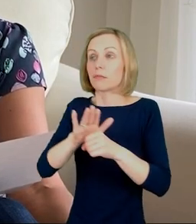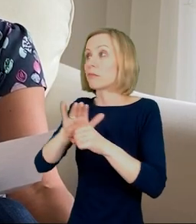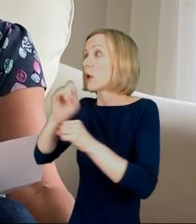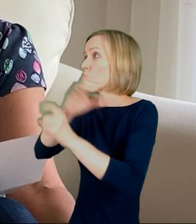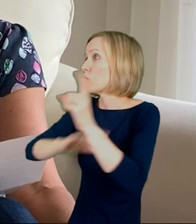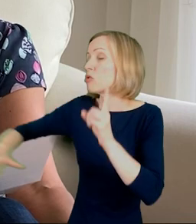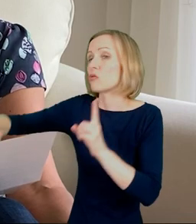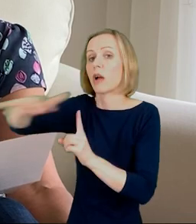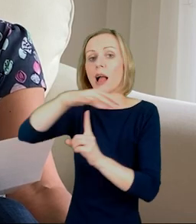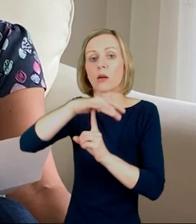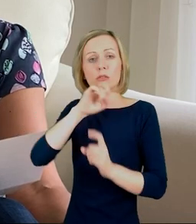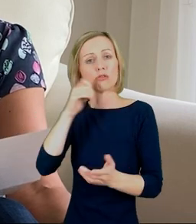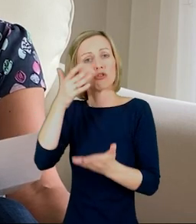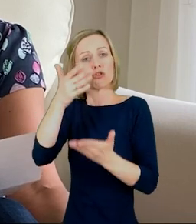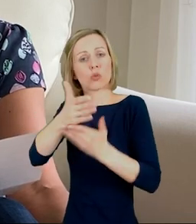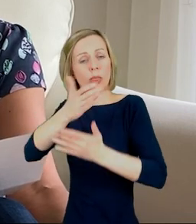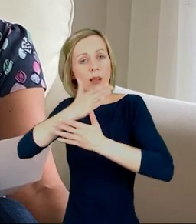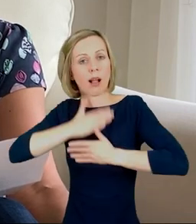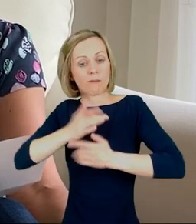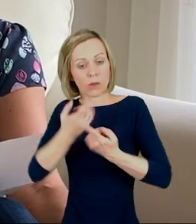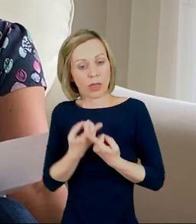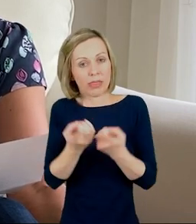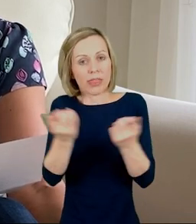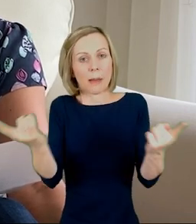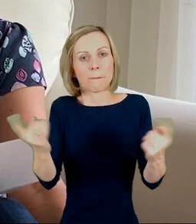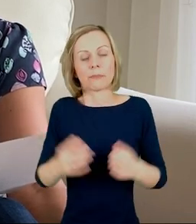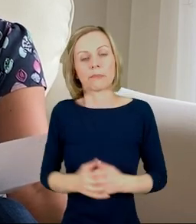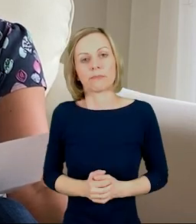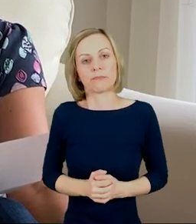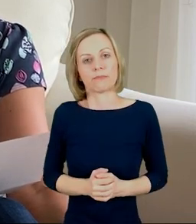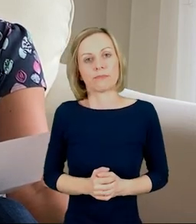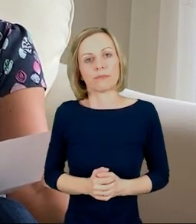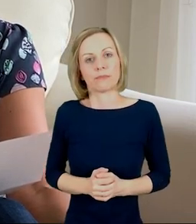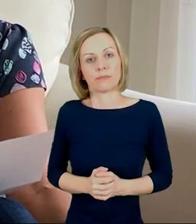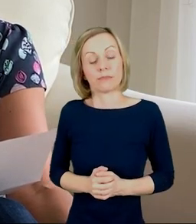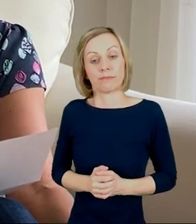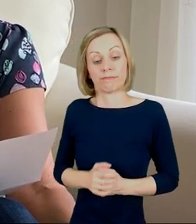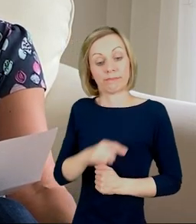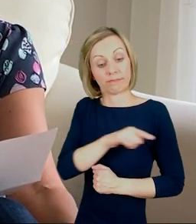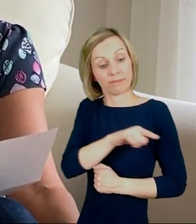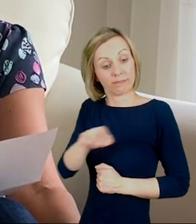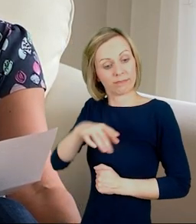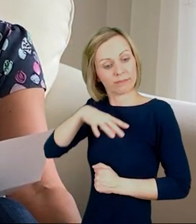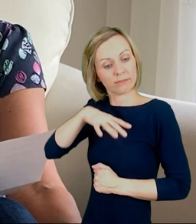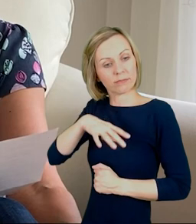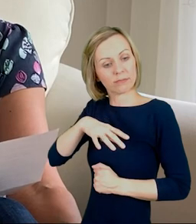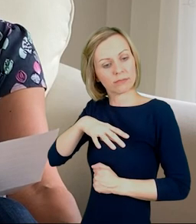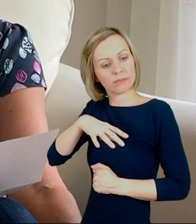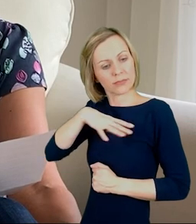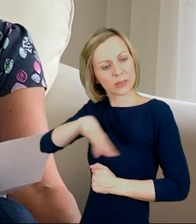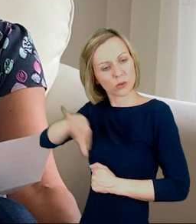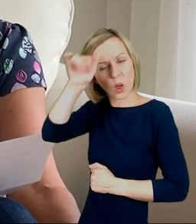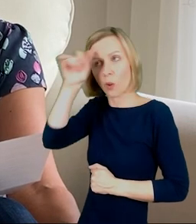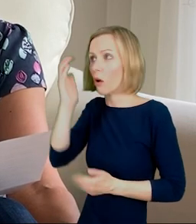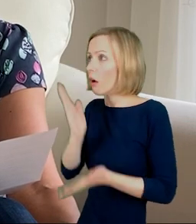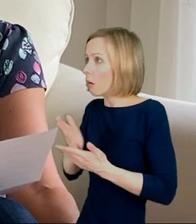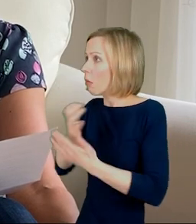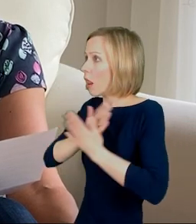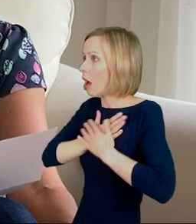and speak your words of truth and comfort into their hearts and lives wherever they are, and show them that they are deeply and extravagantly